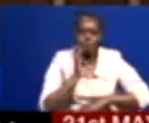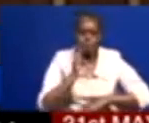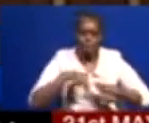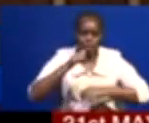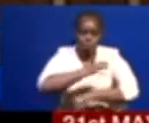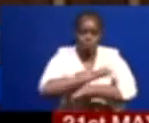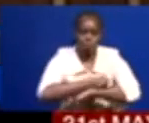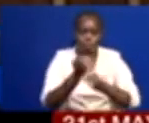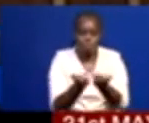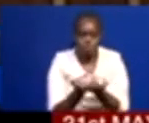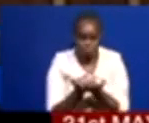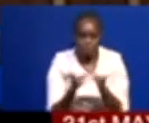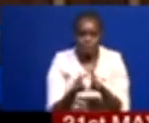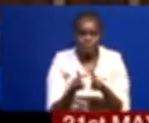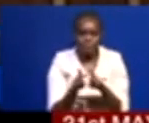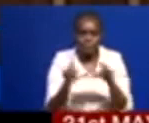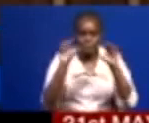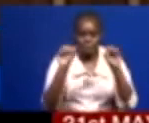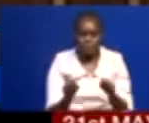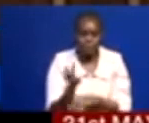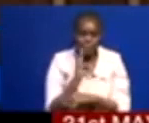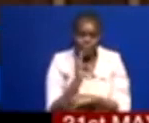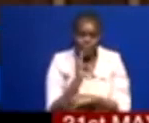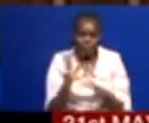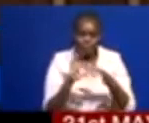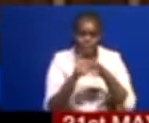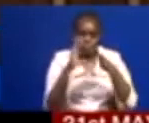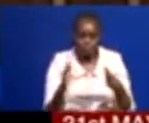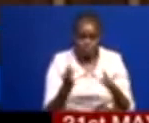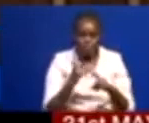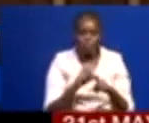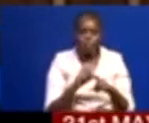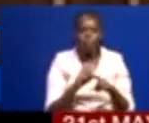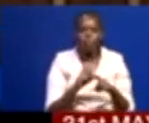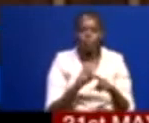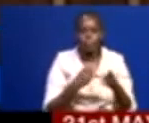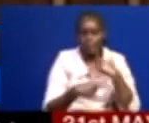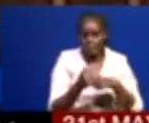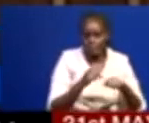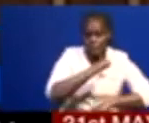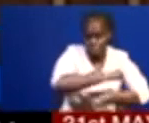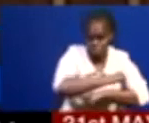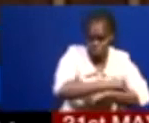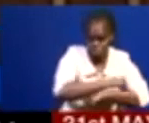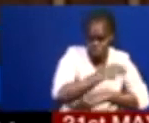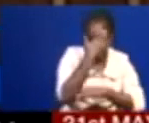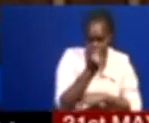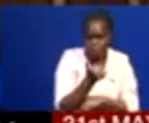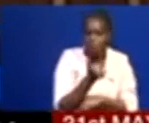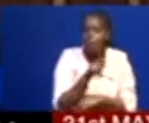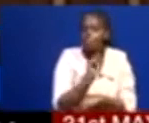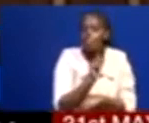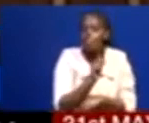The water spring supply system has been disconnected from the main water supply of the school because